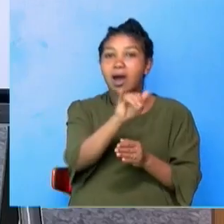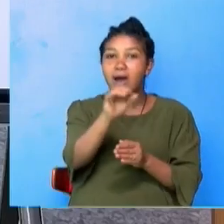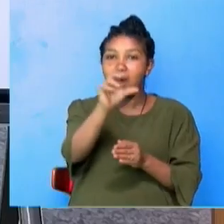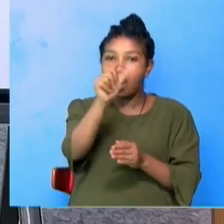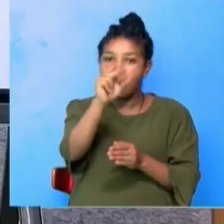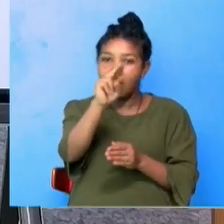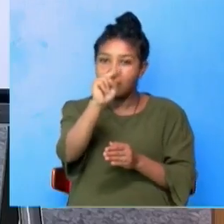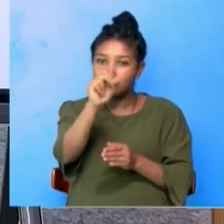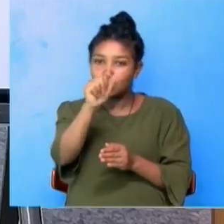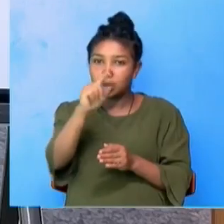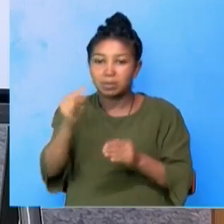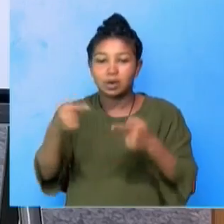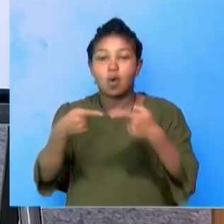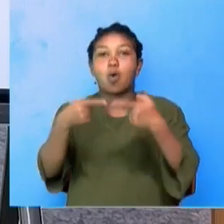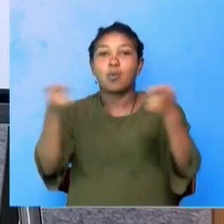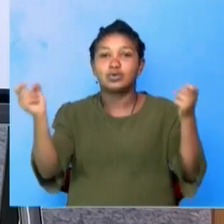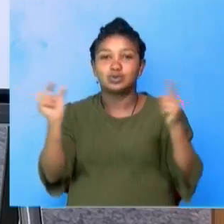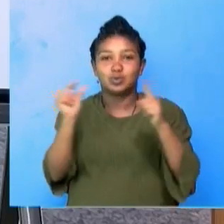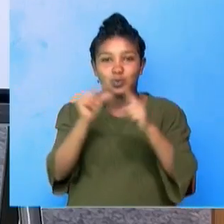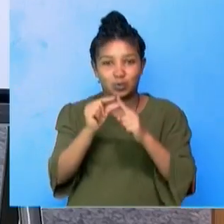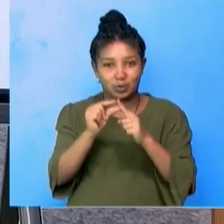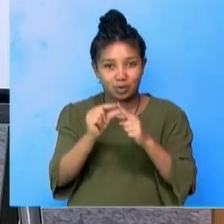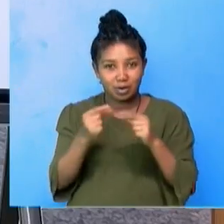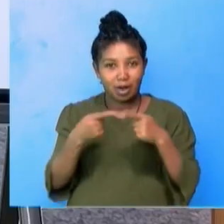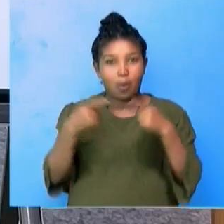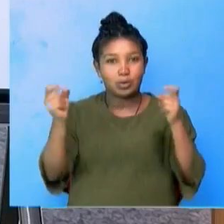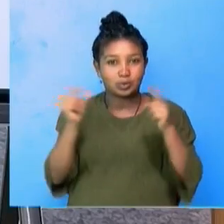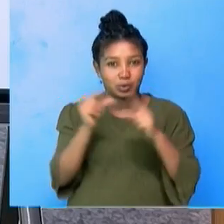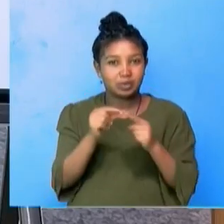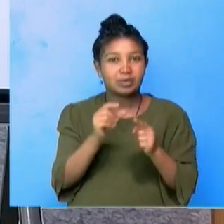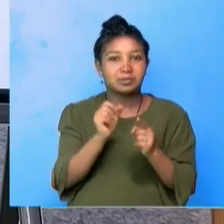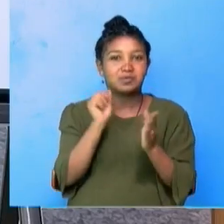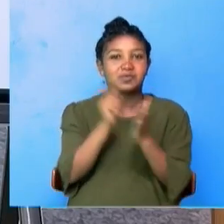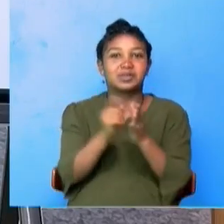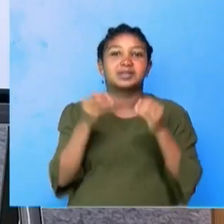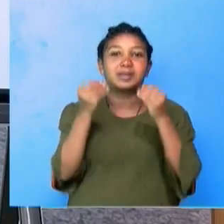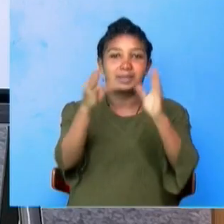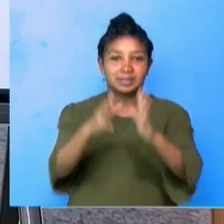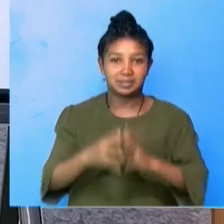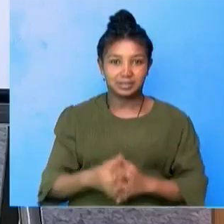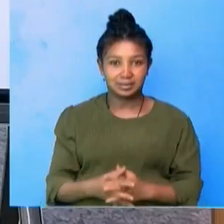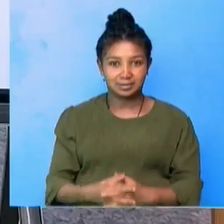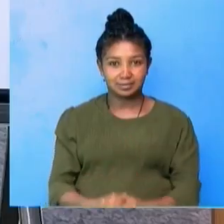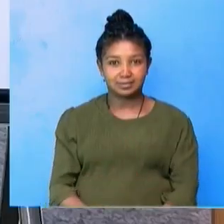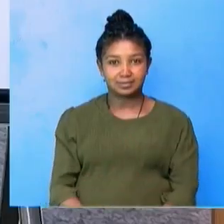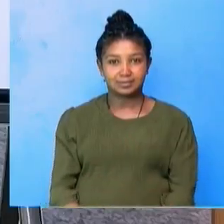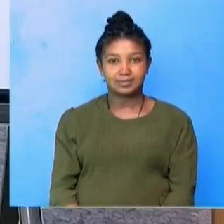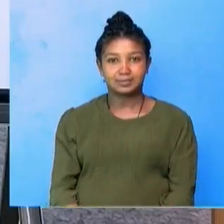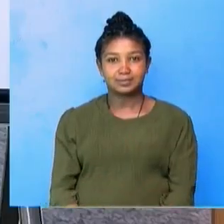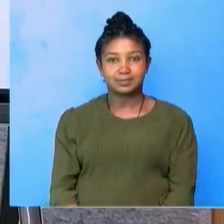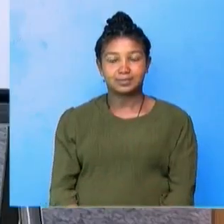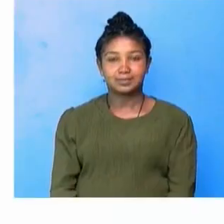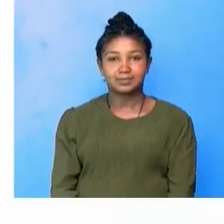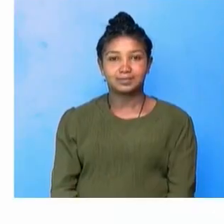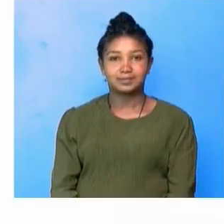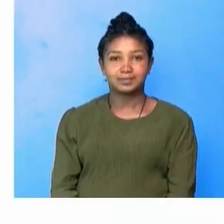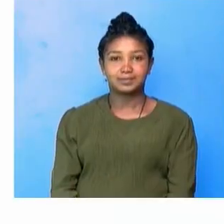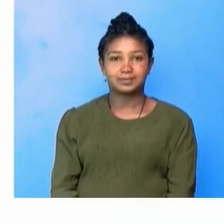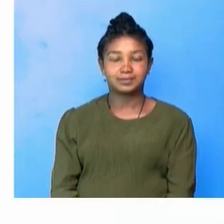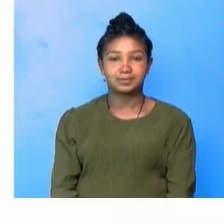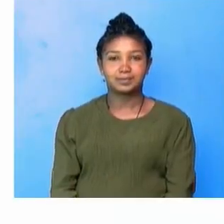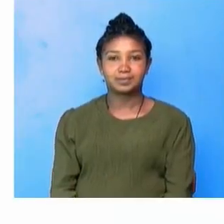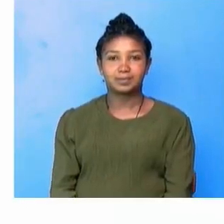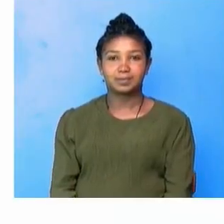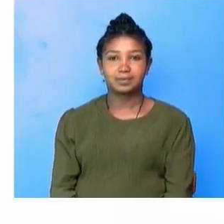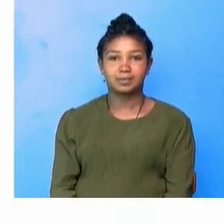this is the opposite word of one word. Let me give you some examples and let us try.